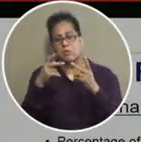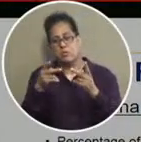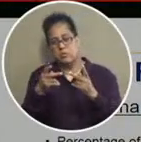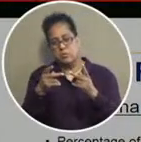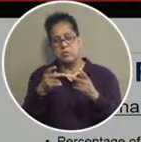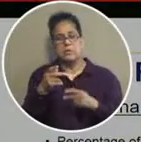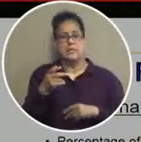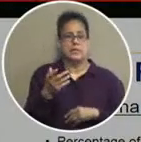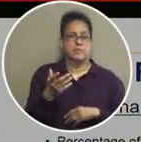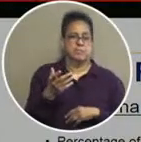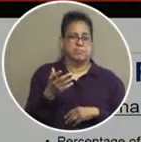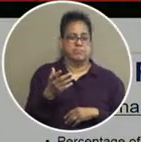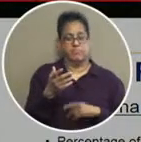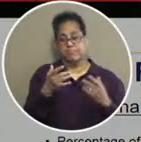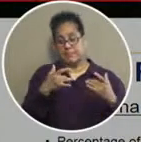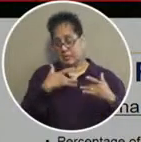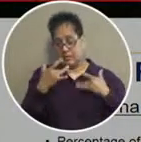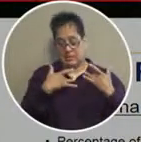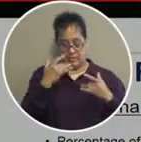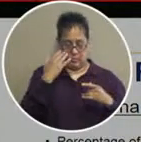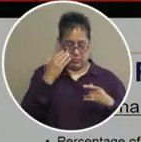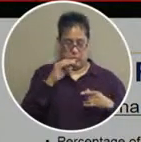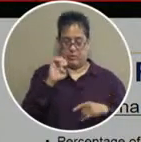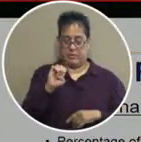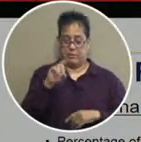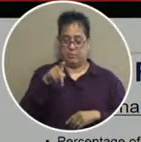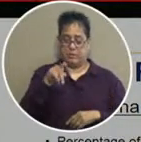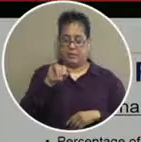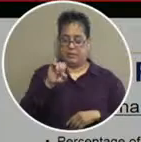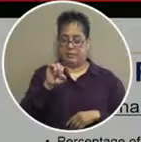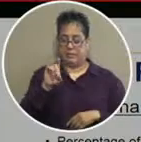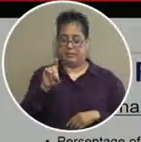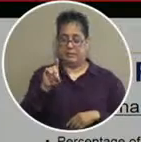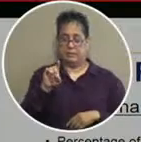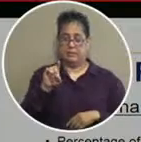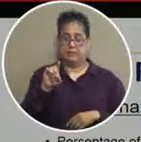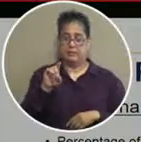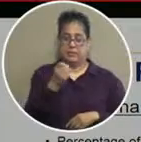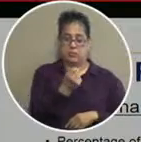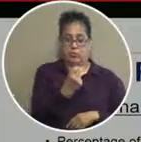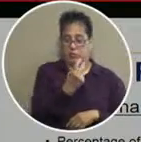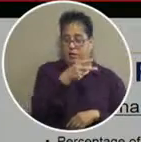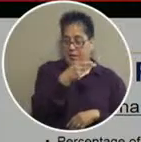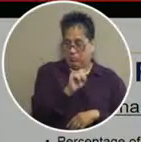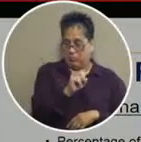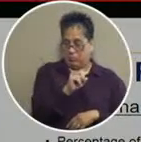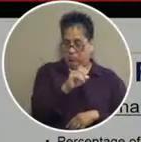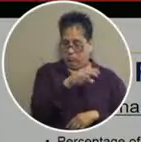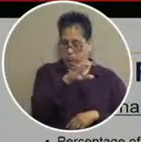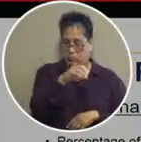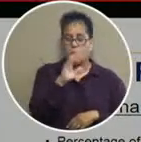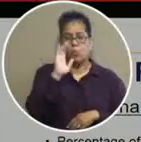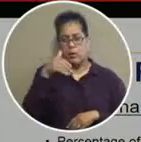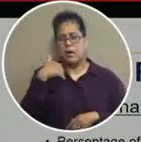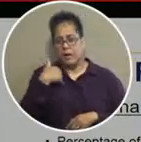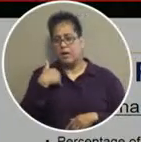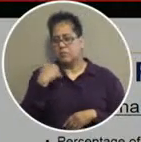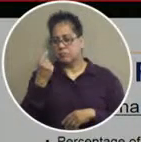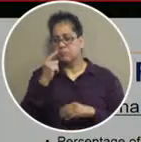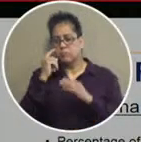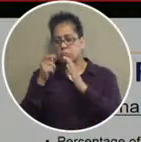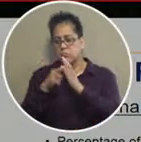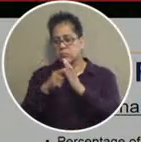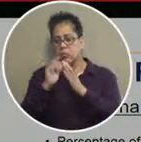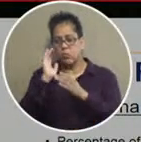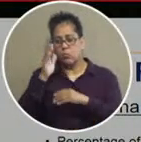proposals. And it's exciting to know EPISD, all 12 of their high schools will be having a ceremony